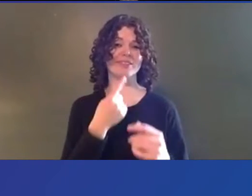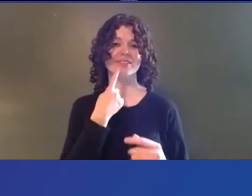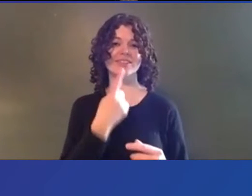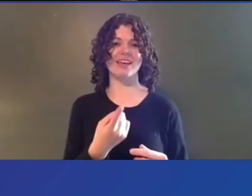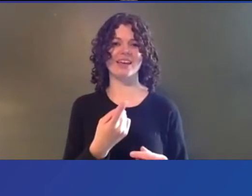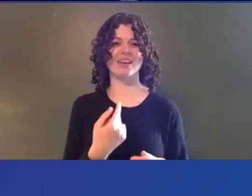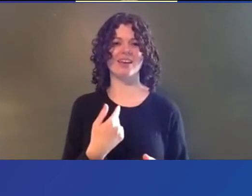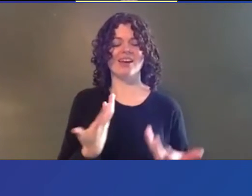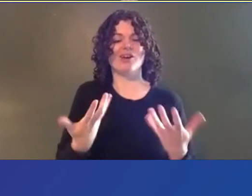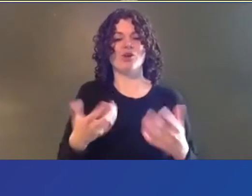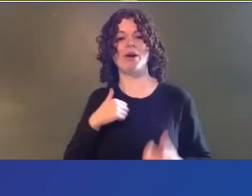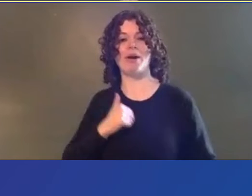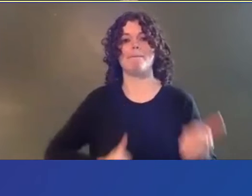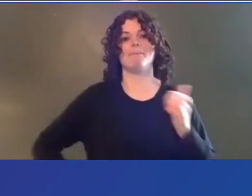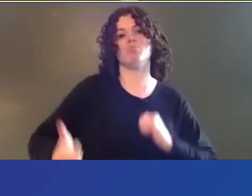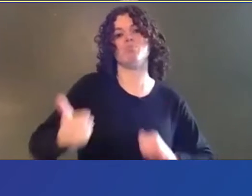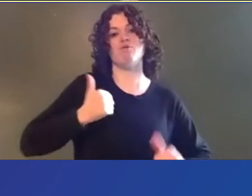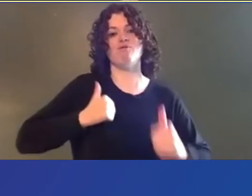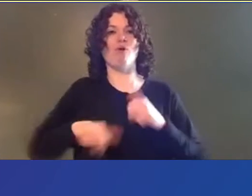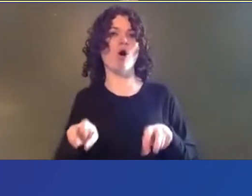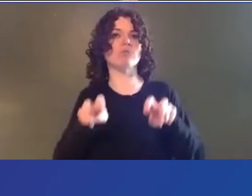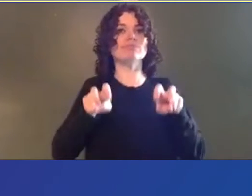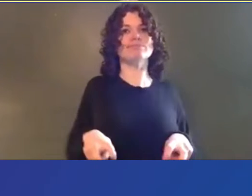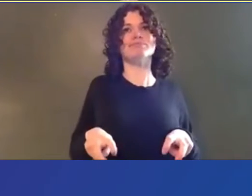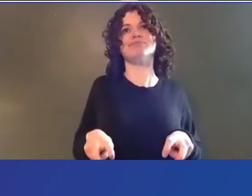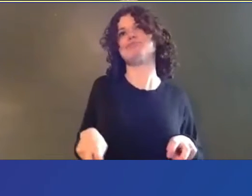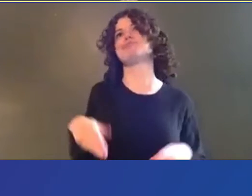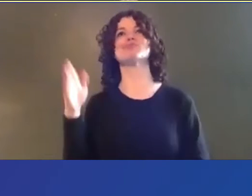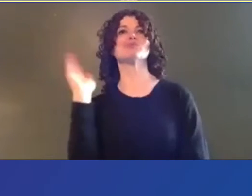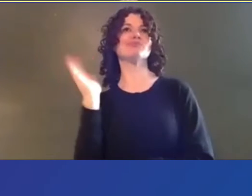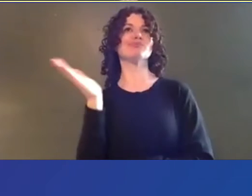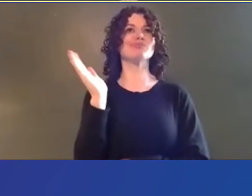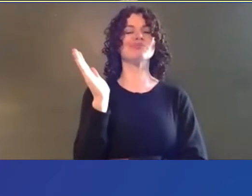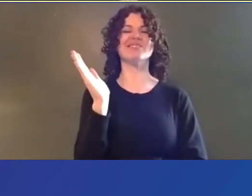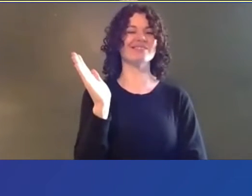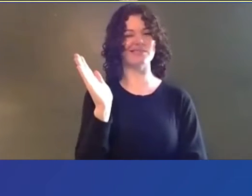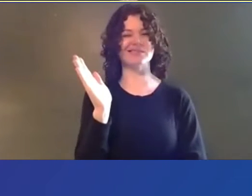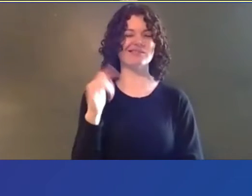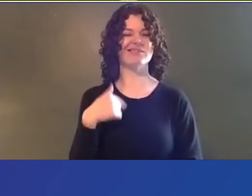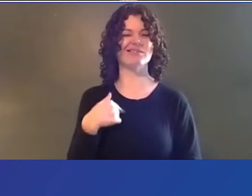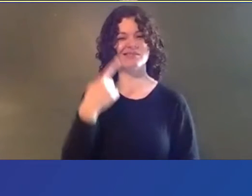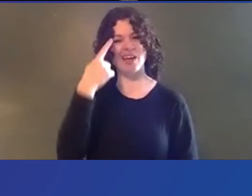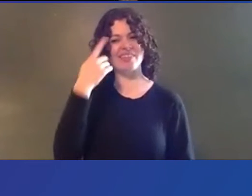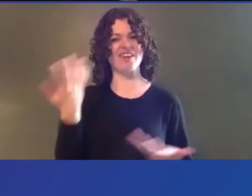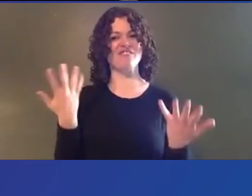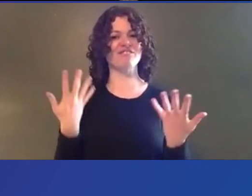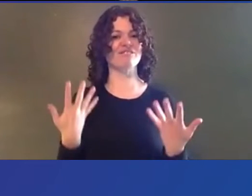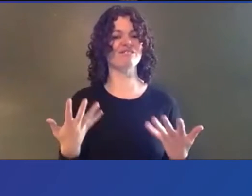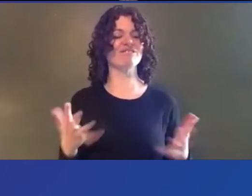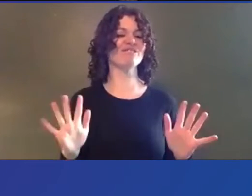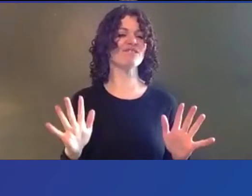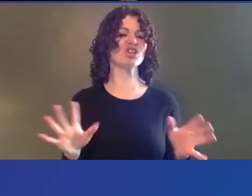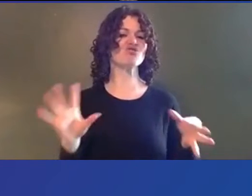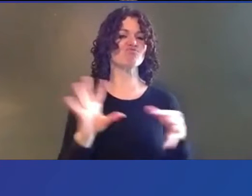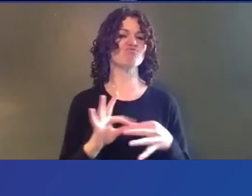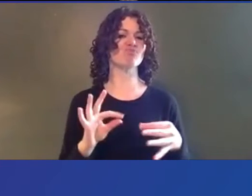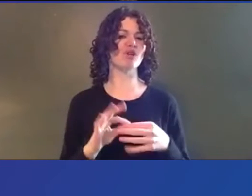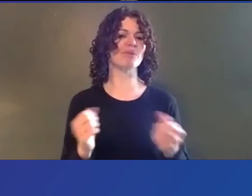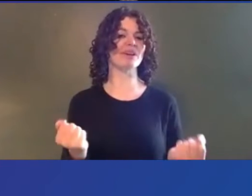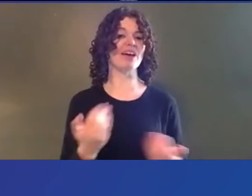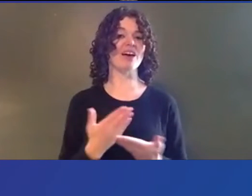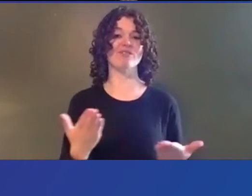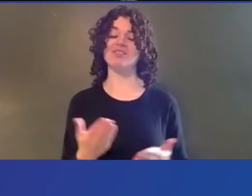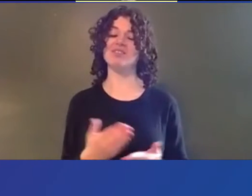you know, I think I said it just to be, yeah, you got to fall all the